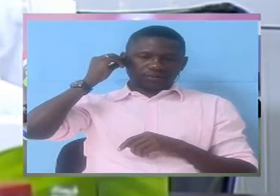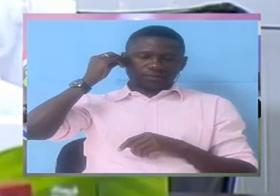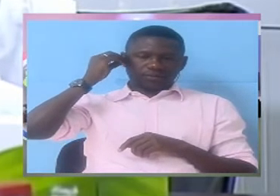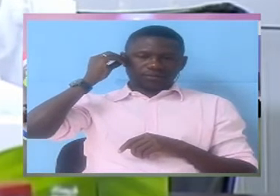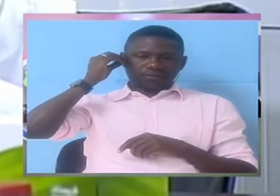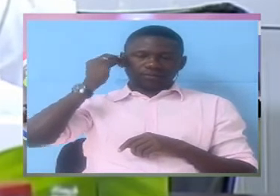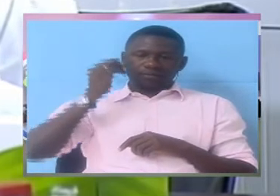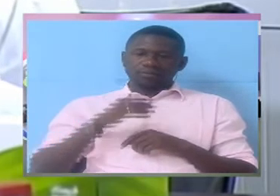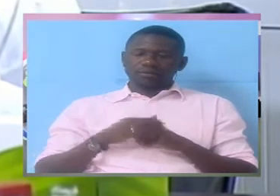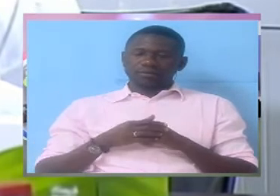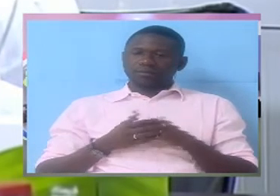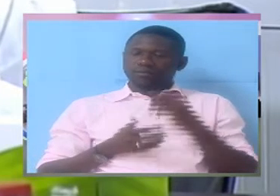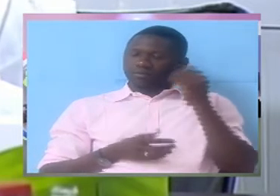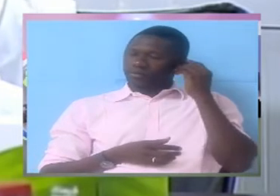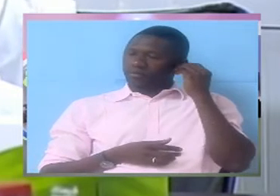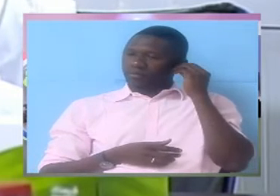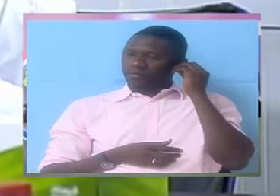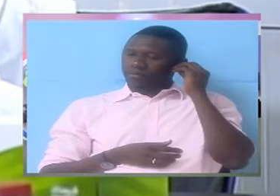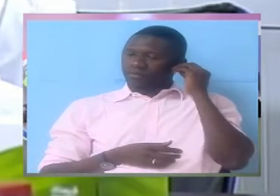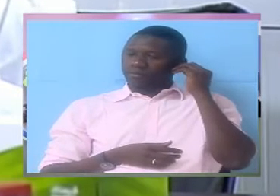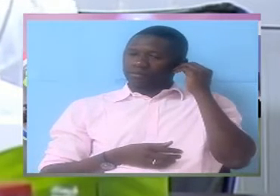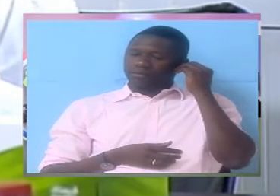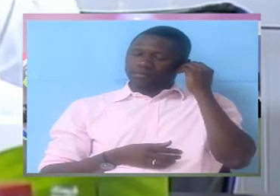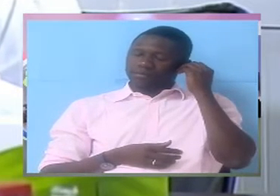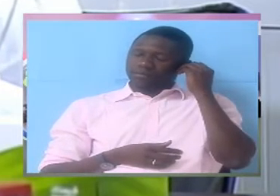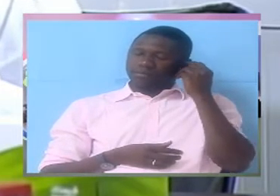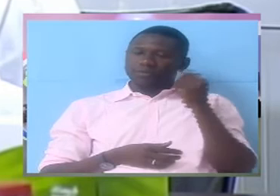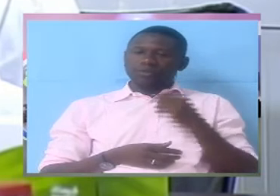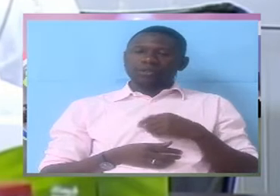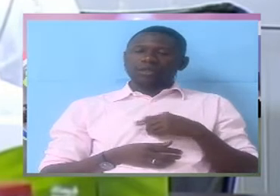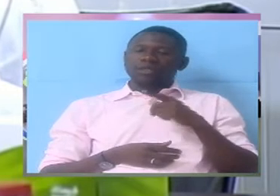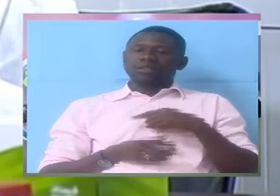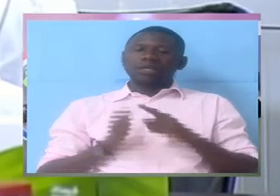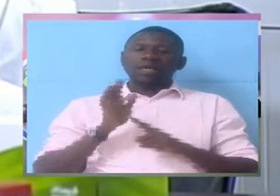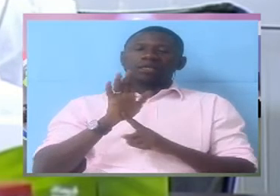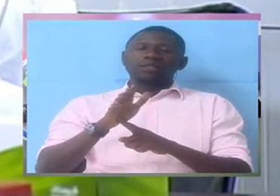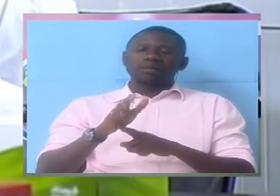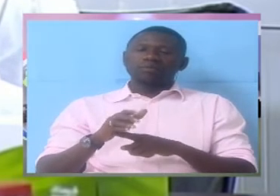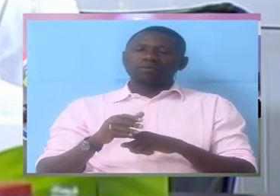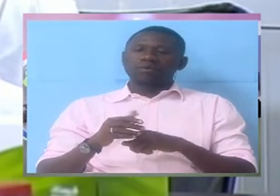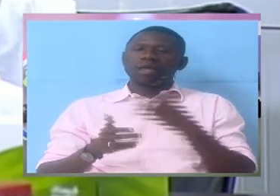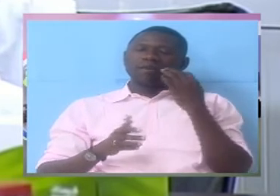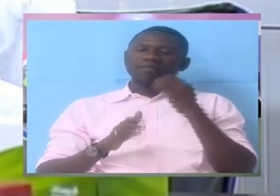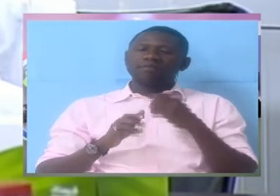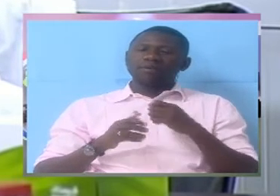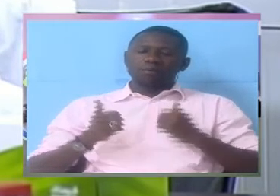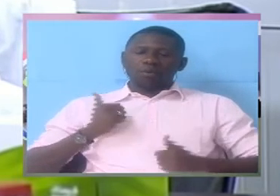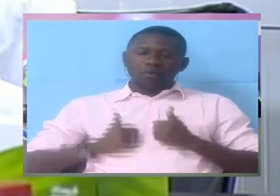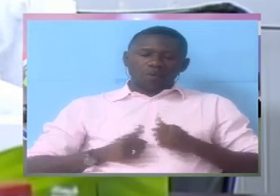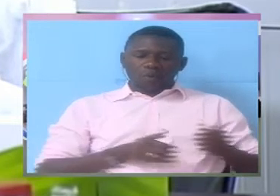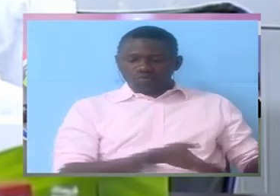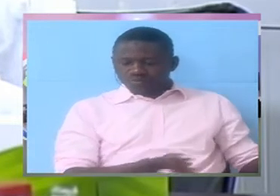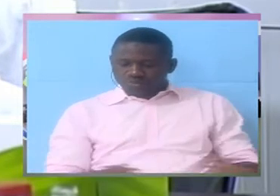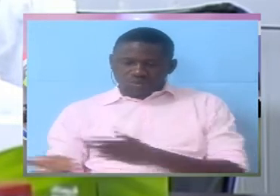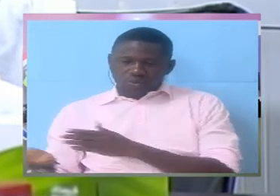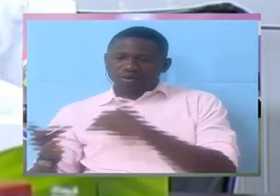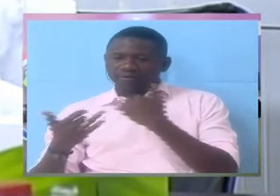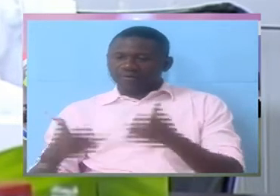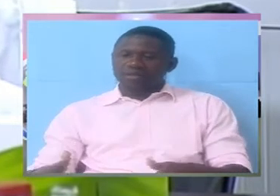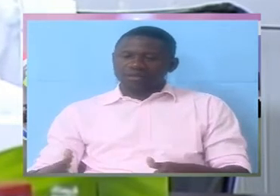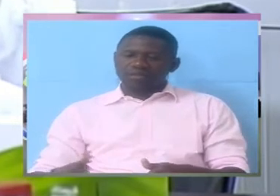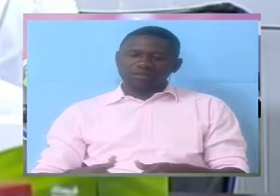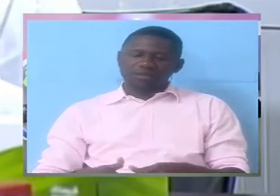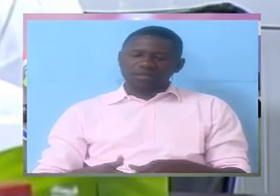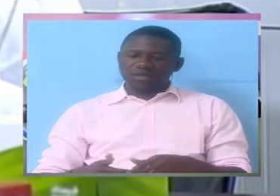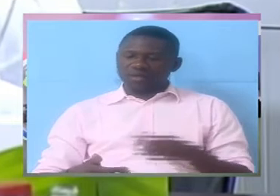what do I say? Crying over a spilt milk. Amunda keke bondi unikwebe kumbola unoma na fatala. We